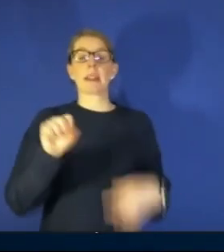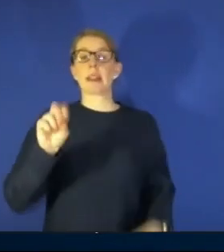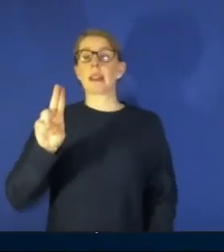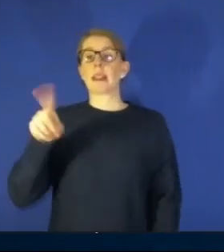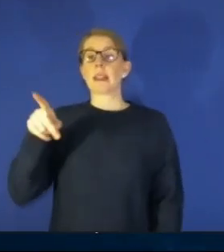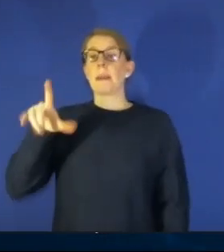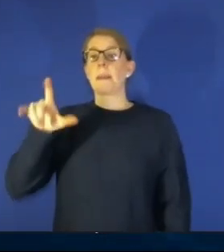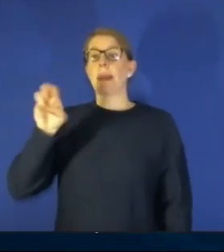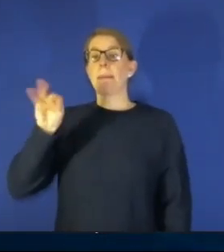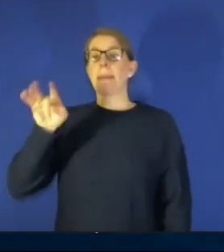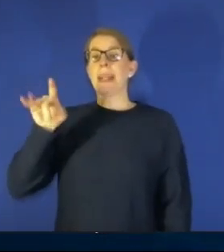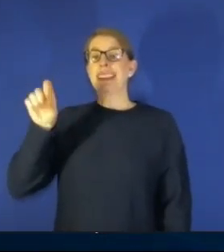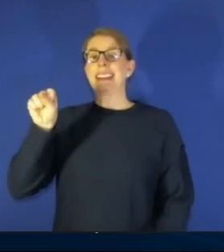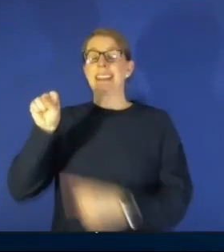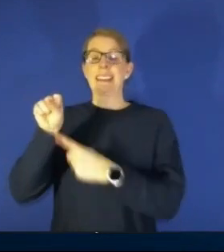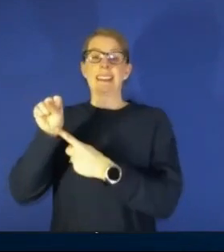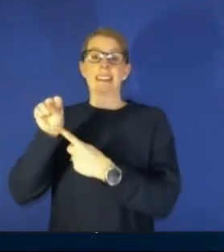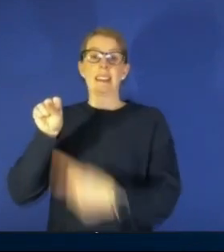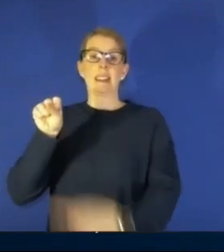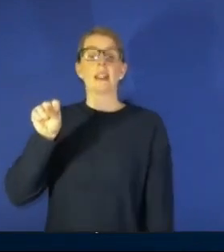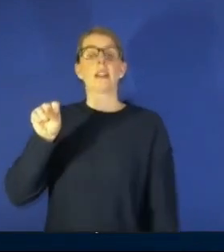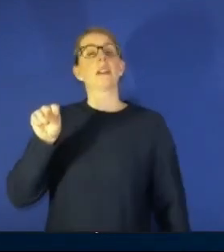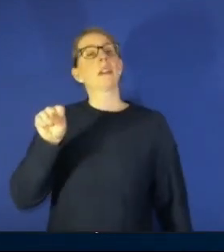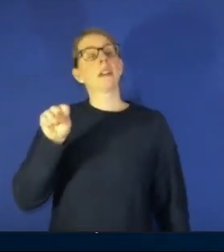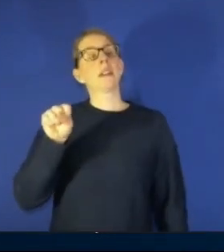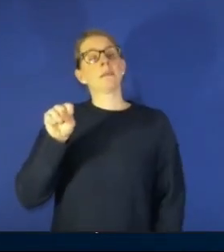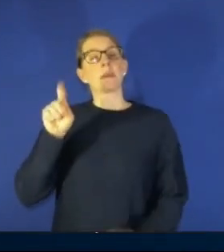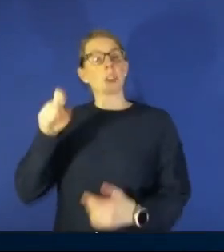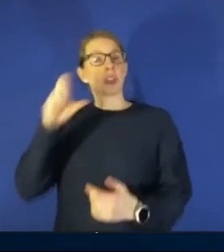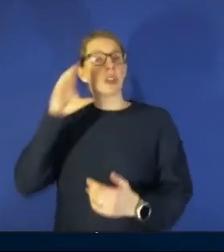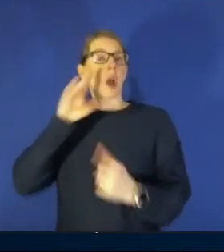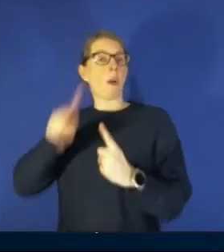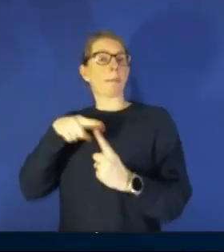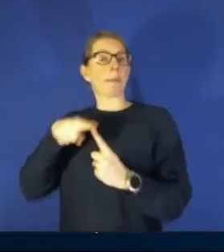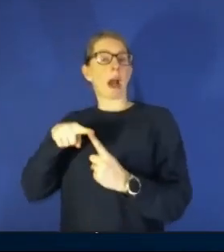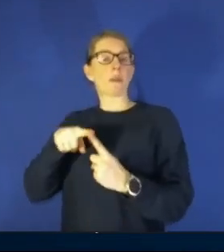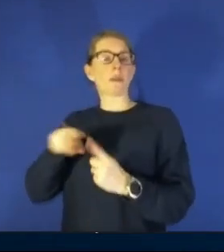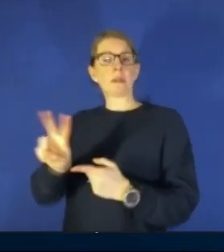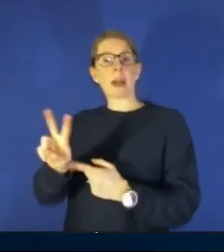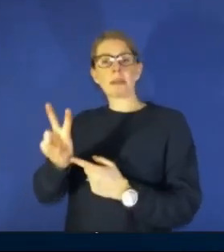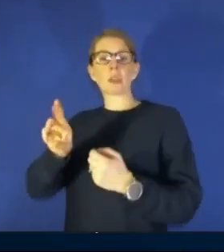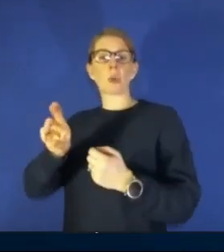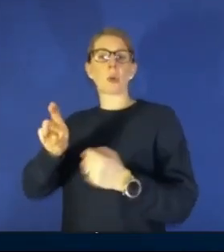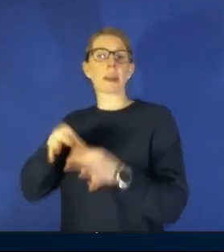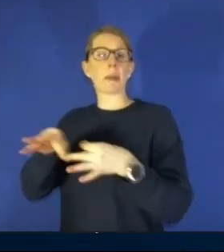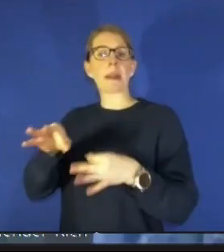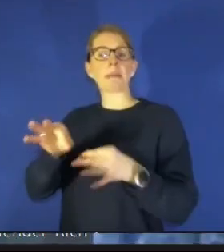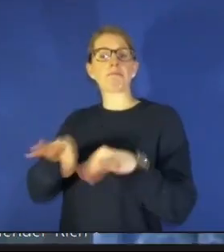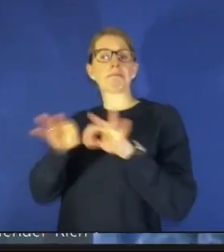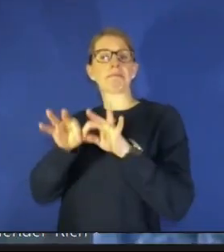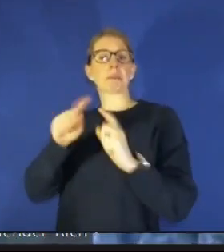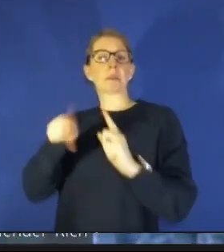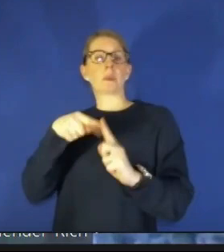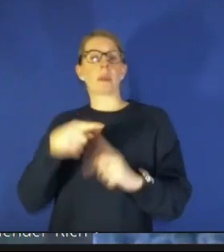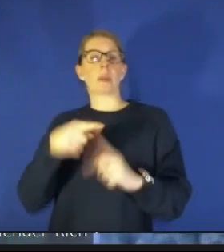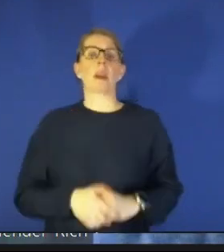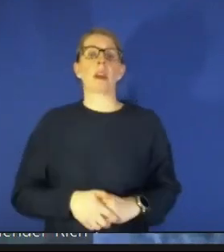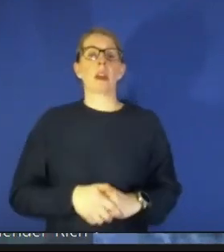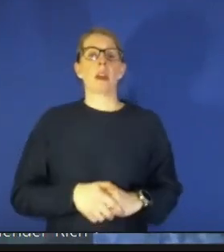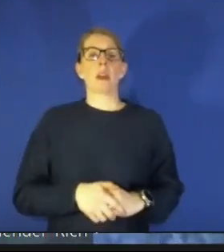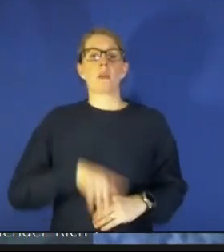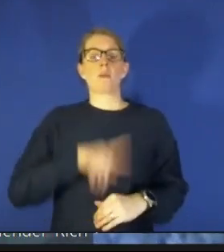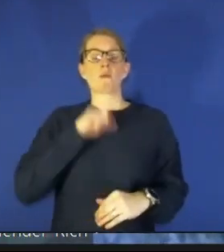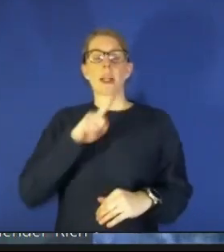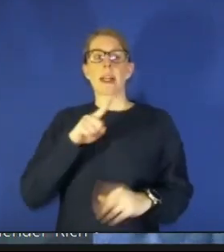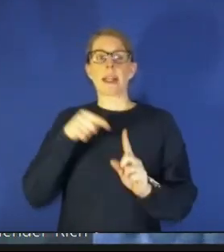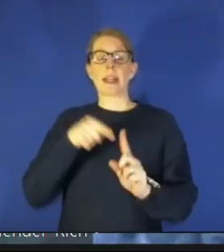equal. Dr. Kalender-Rich, what should we know about that? And when do we know to take them? It's a really good question. First, I think it's